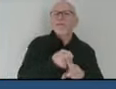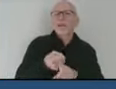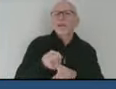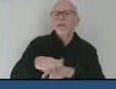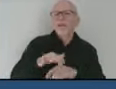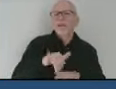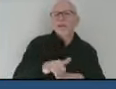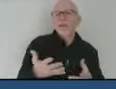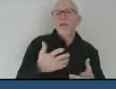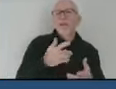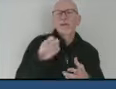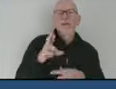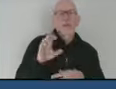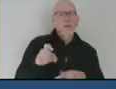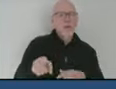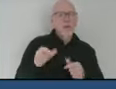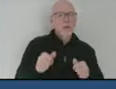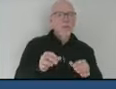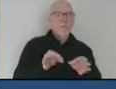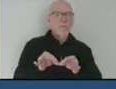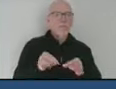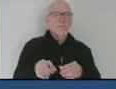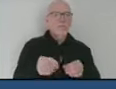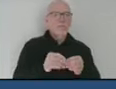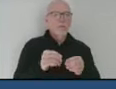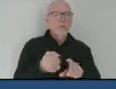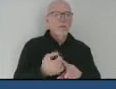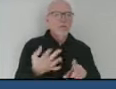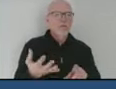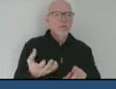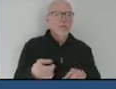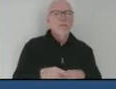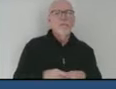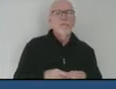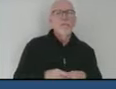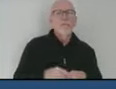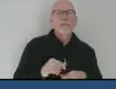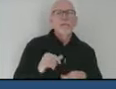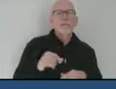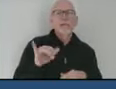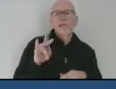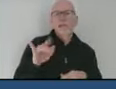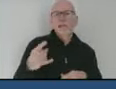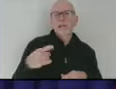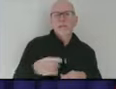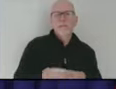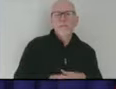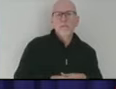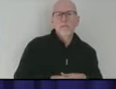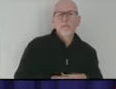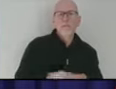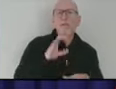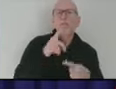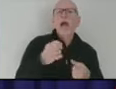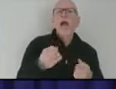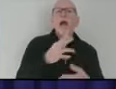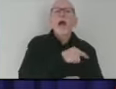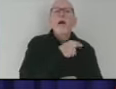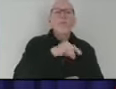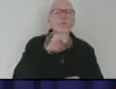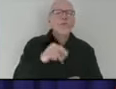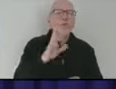that we look at. And Dr. Box, you might chime in if you want on that first question that Nikki had, right, in terms of hospitalization rates